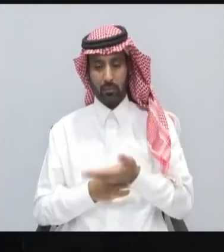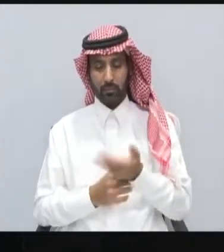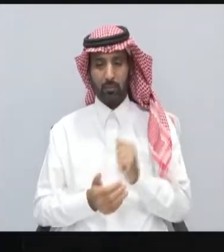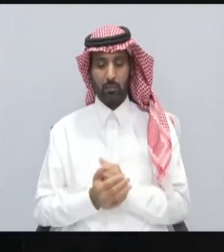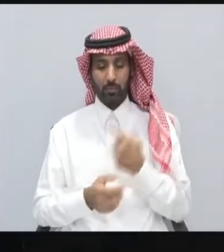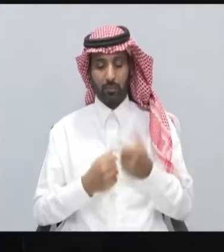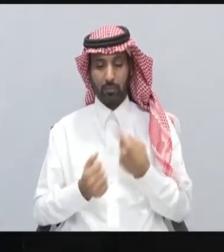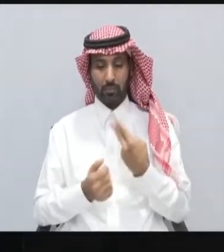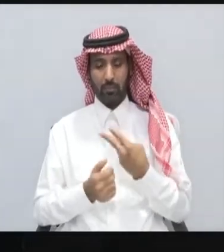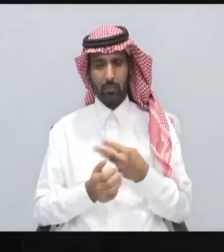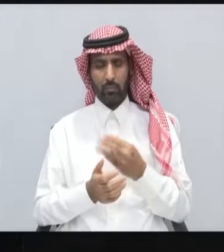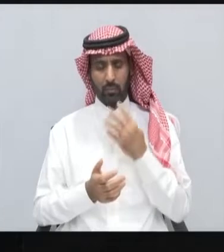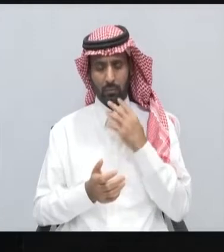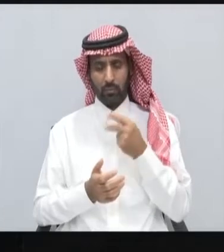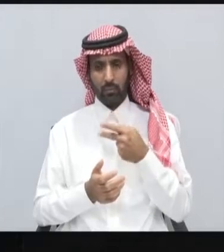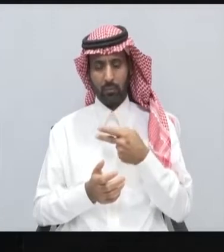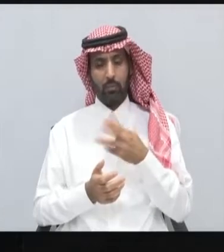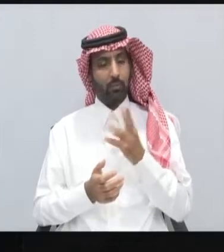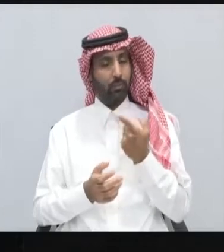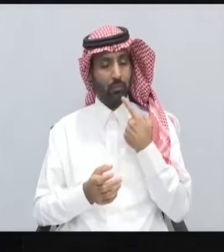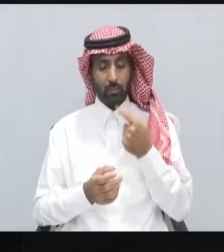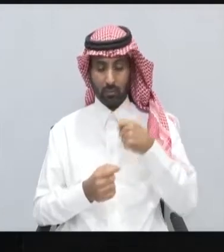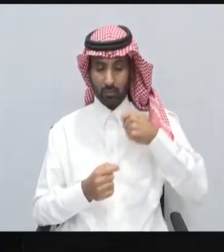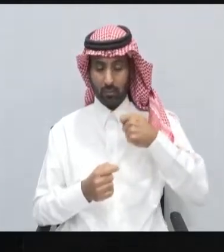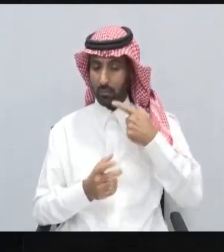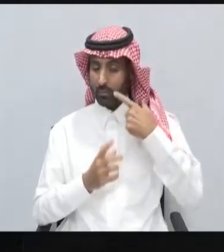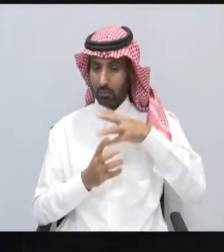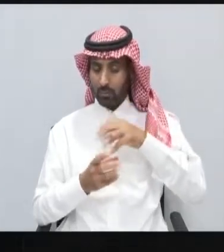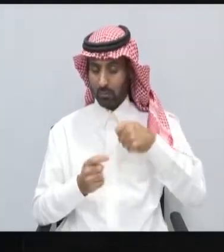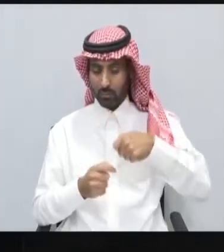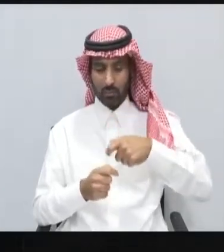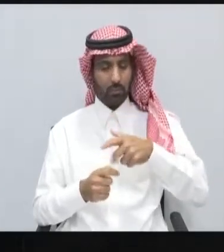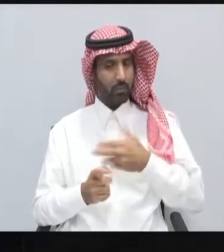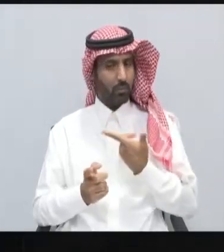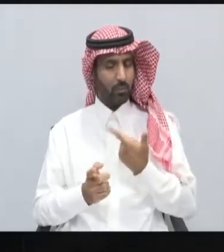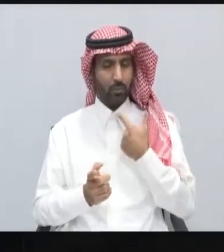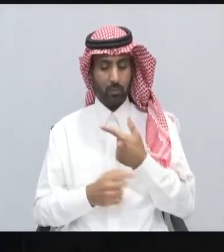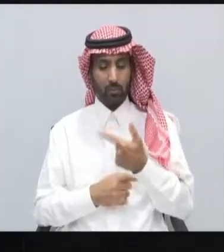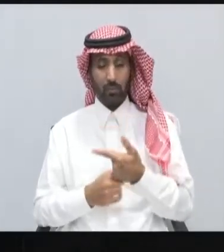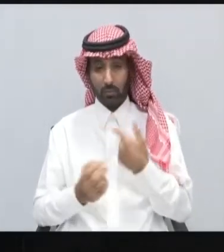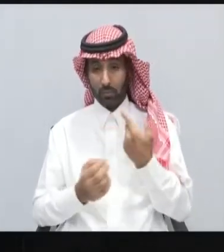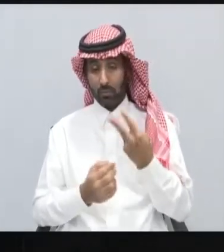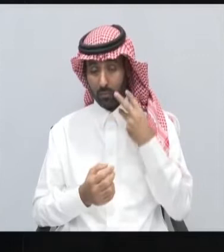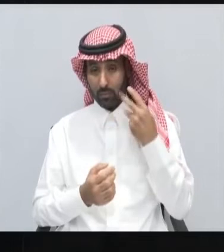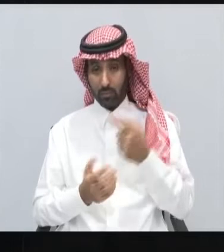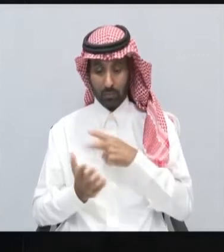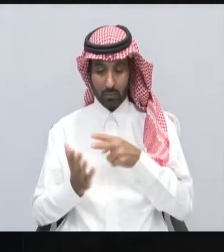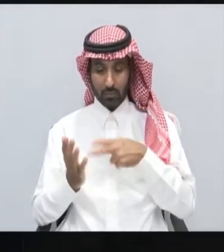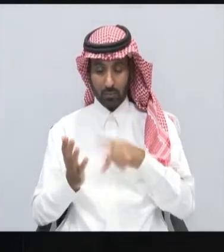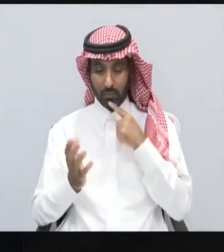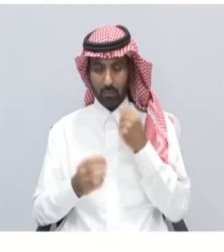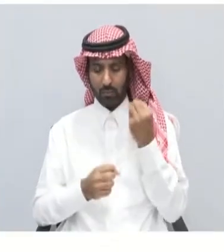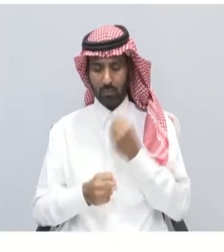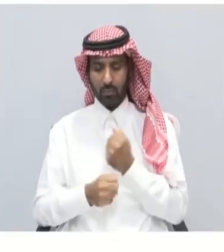will continue our unit who used my toothpaste. Today inshallah we will cover two lessons. We will cover the reading and